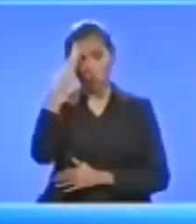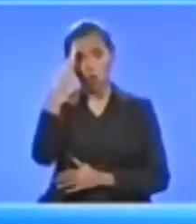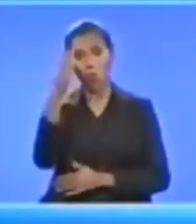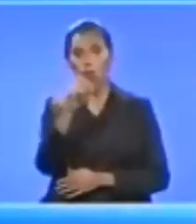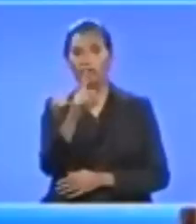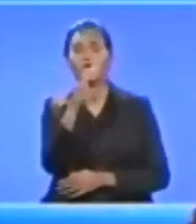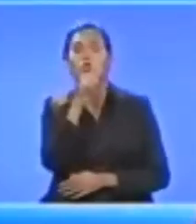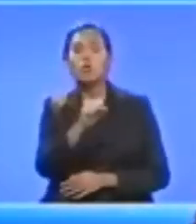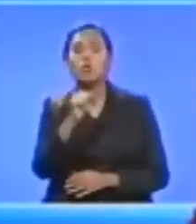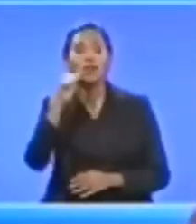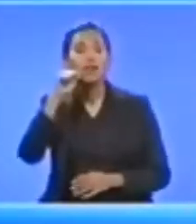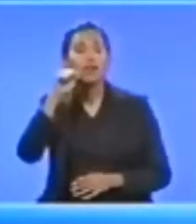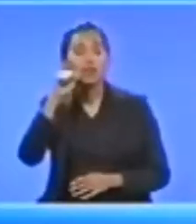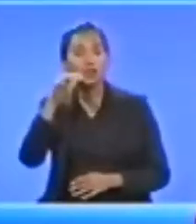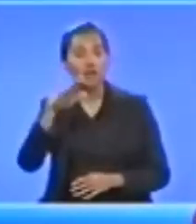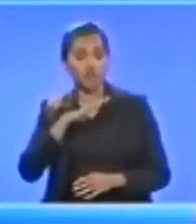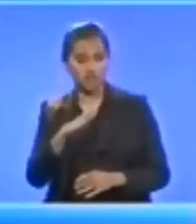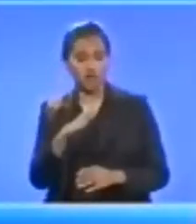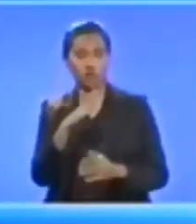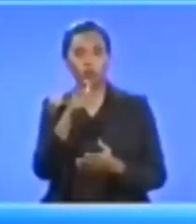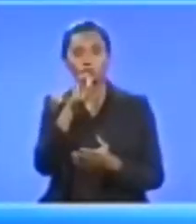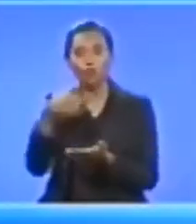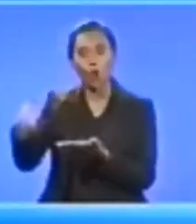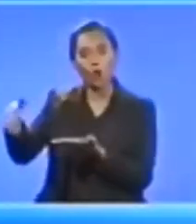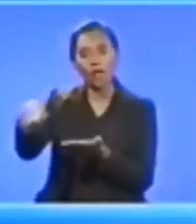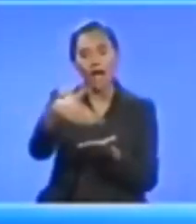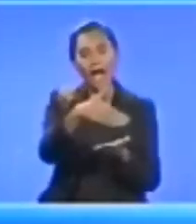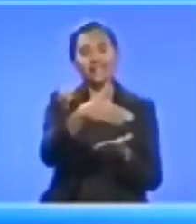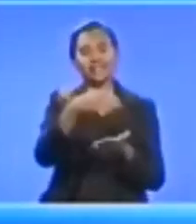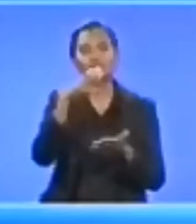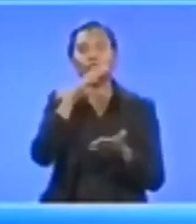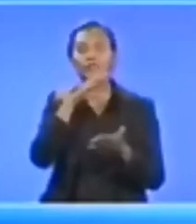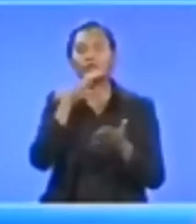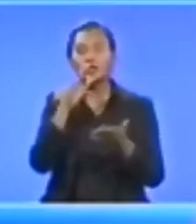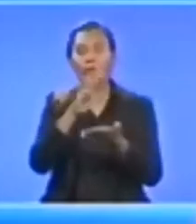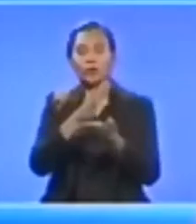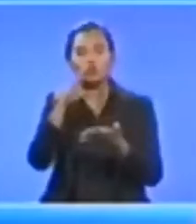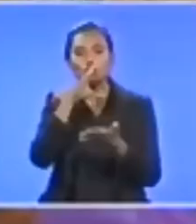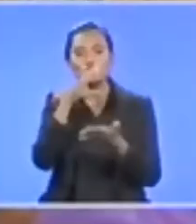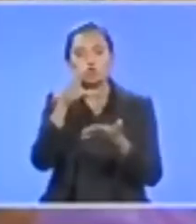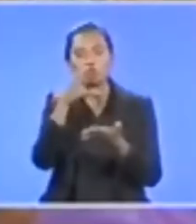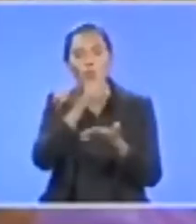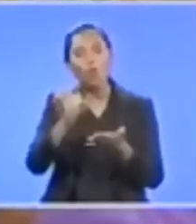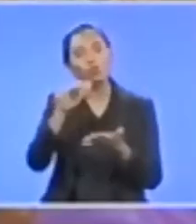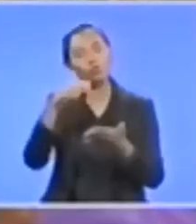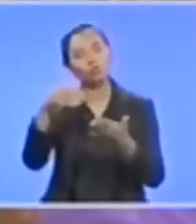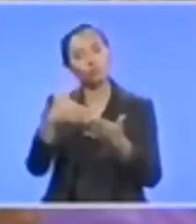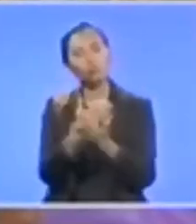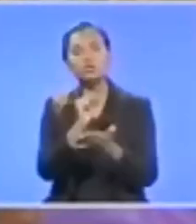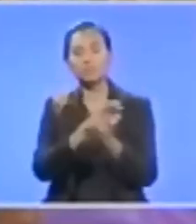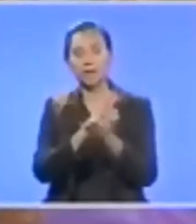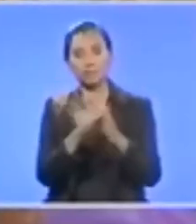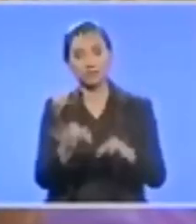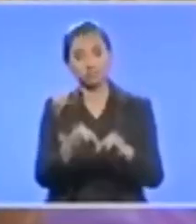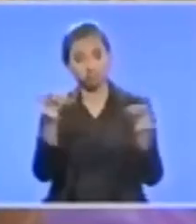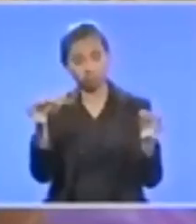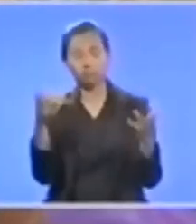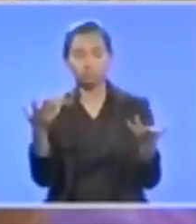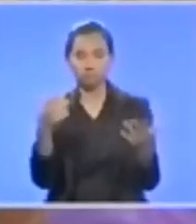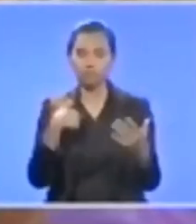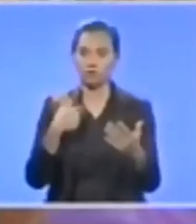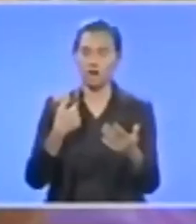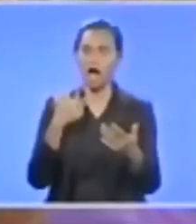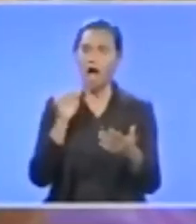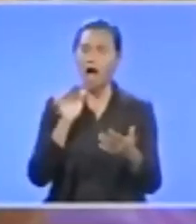collects old newspapers in my constituency. I had asked my RC umpteen times to ask her whether she needed